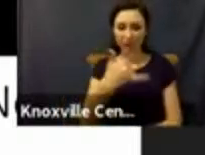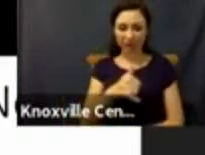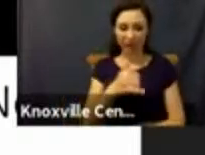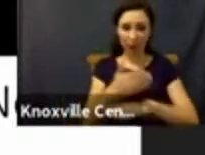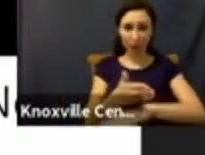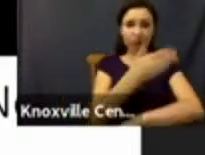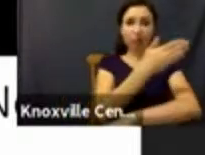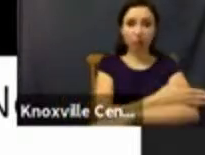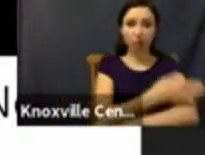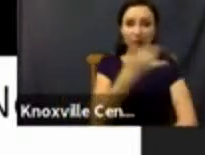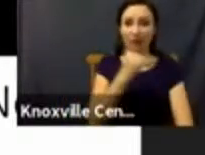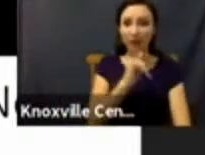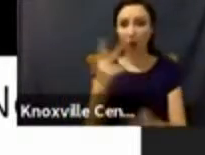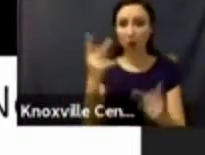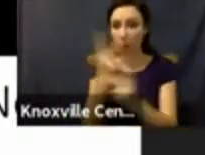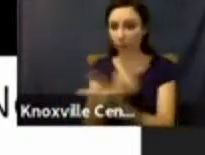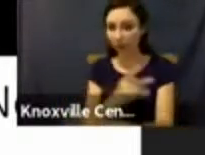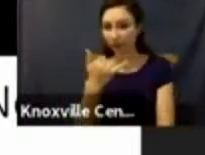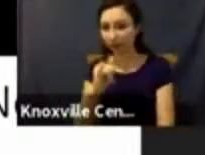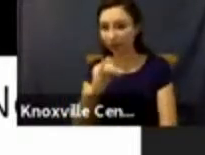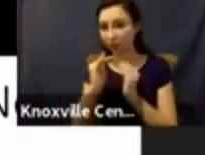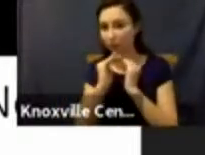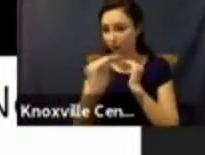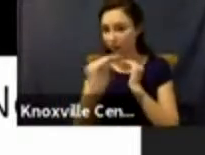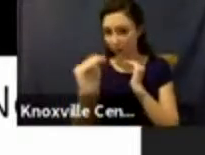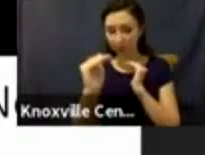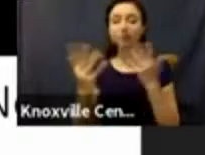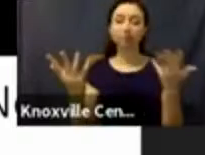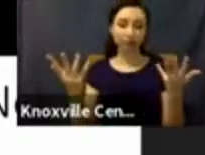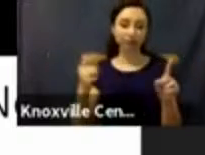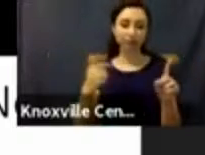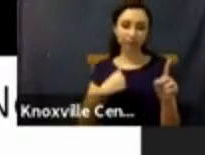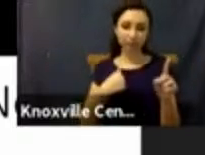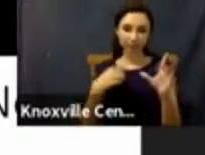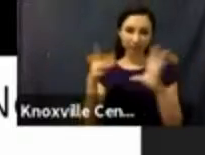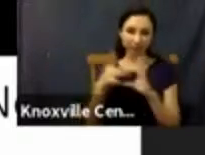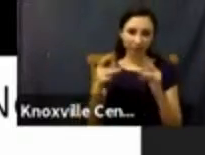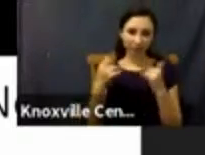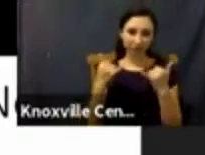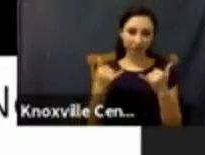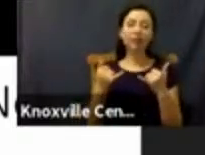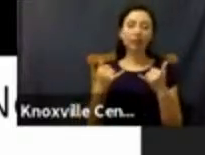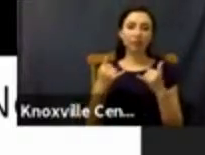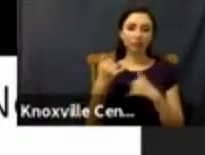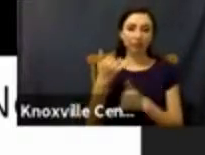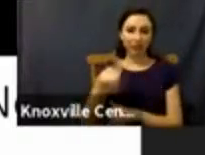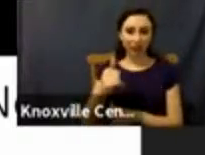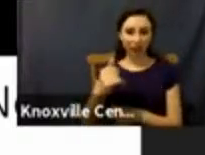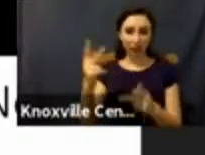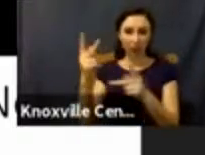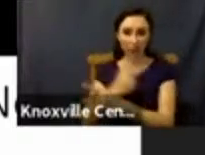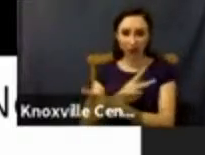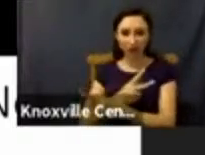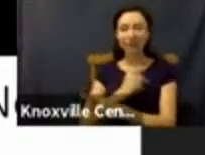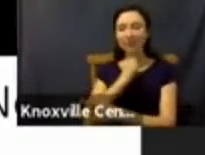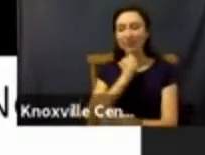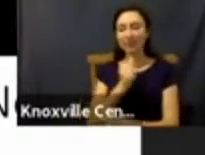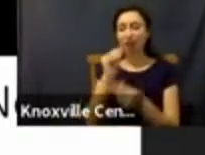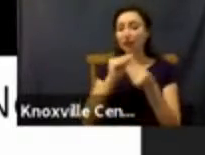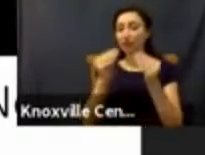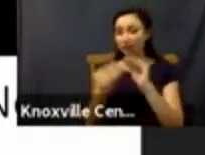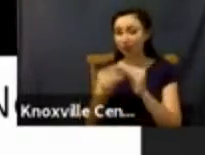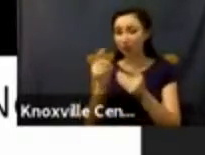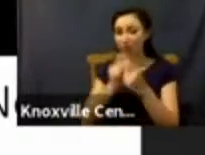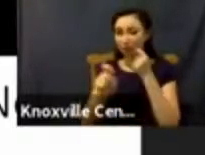yellow worsening, and yellow stable. And as I said today, we were yellow worsening. I know that's not a number, but I mean,